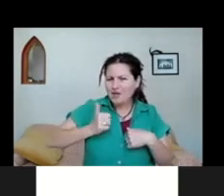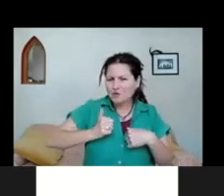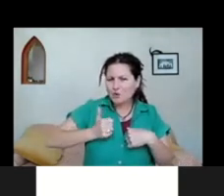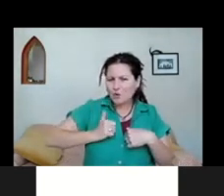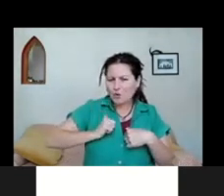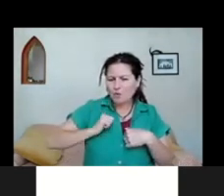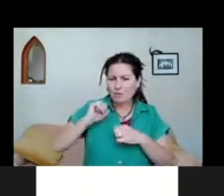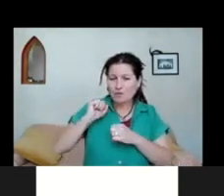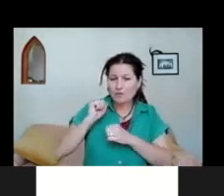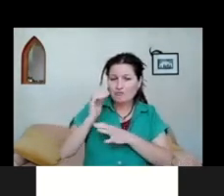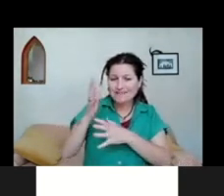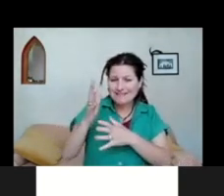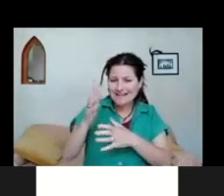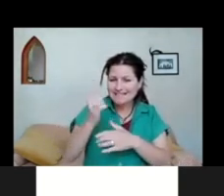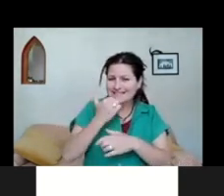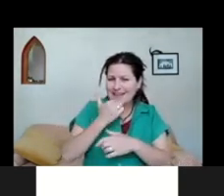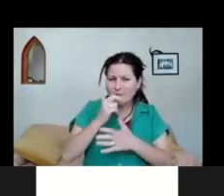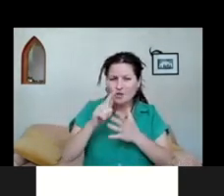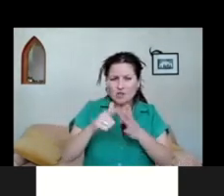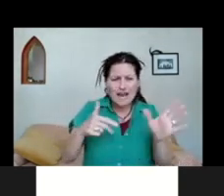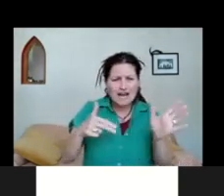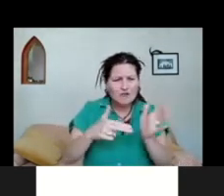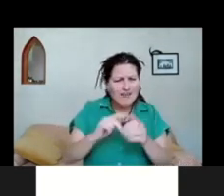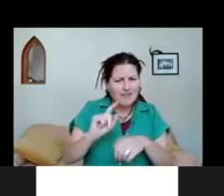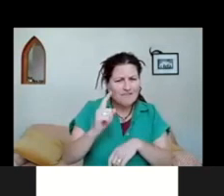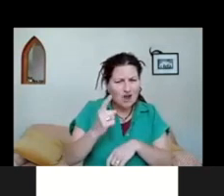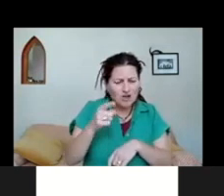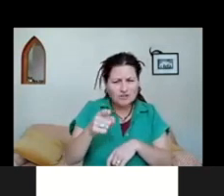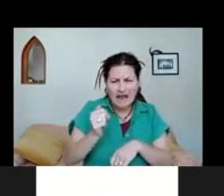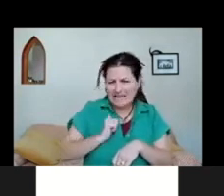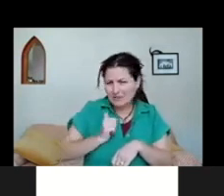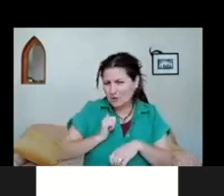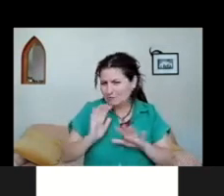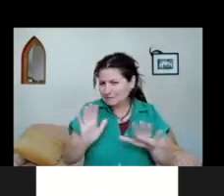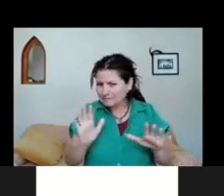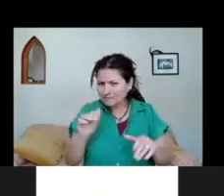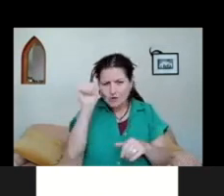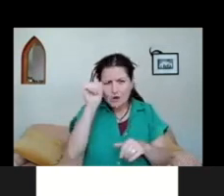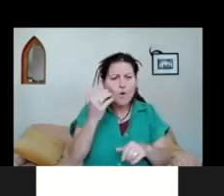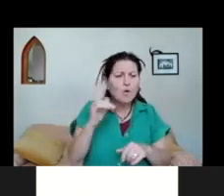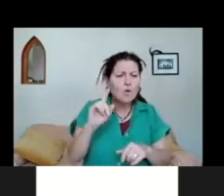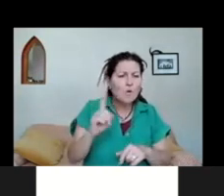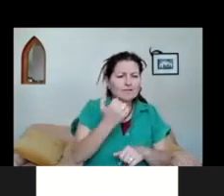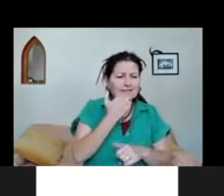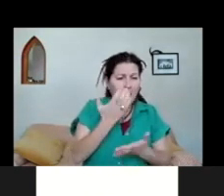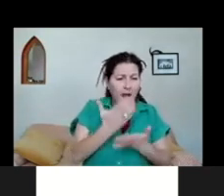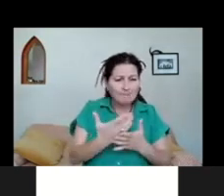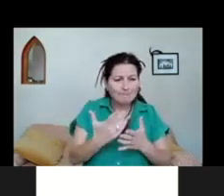is January the 1st, but I think I might have assumed that. Do you know when it is in January?